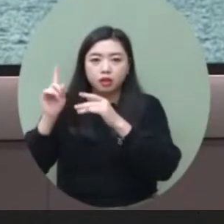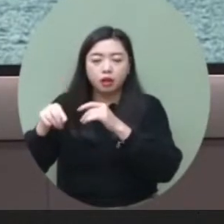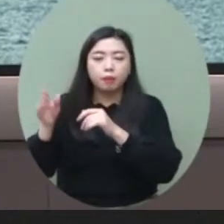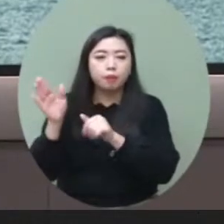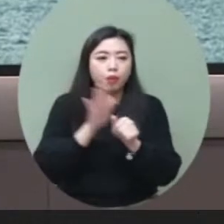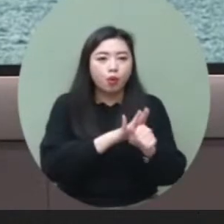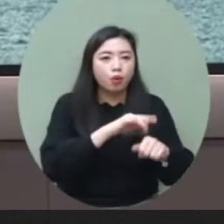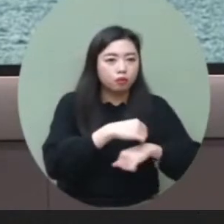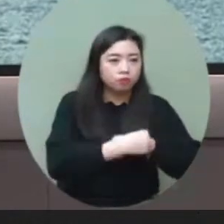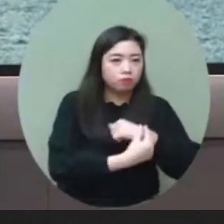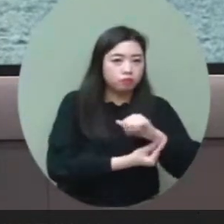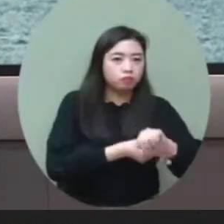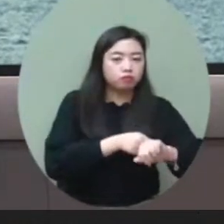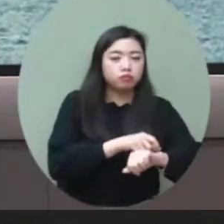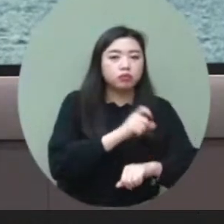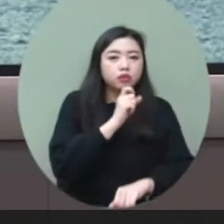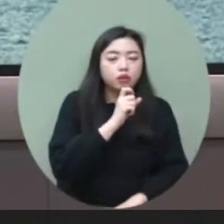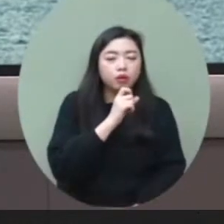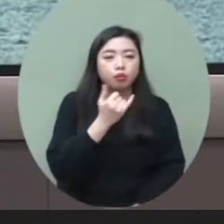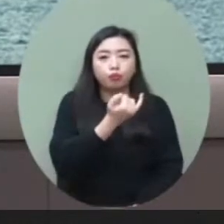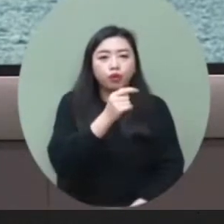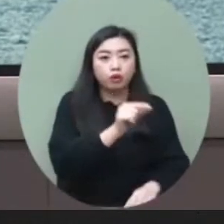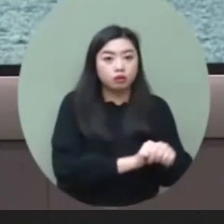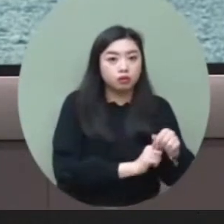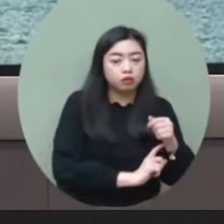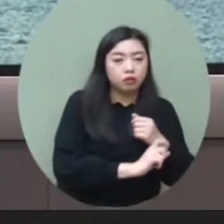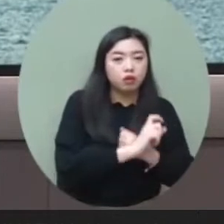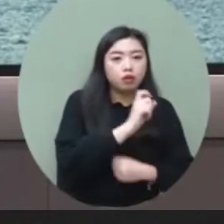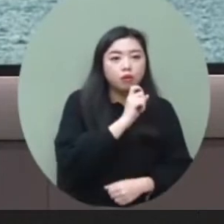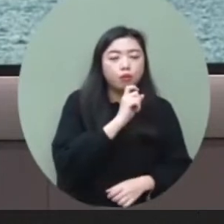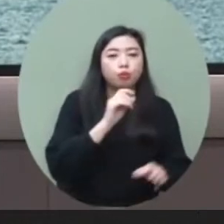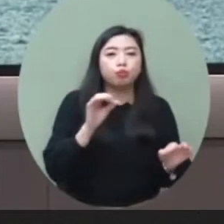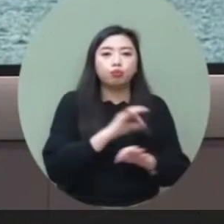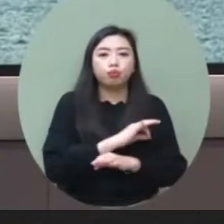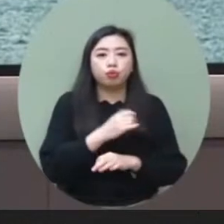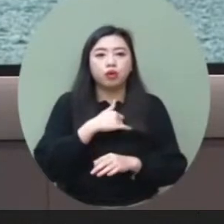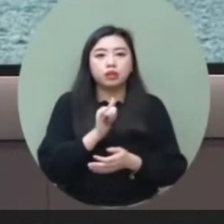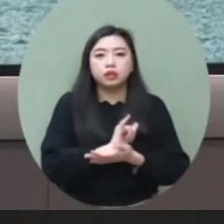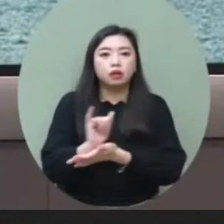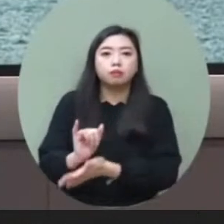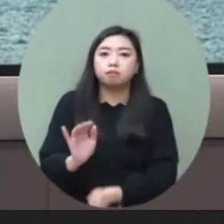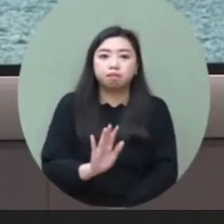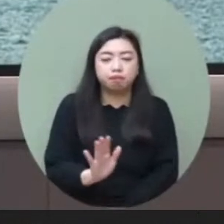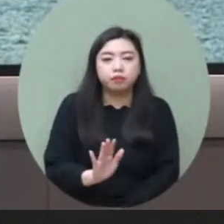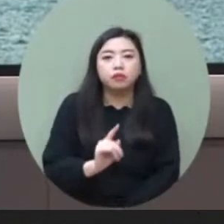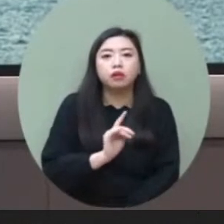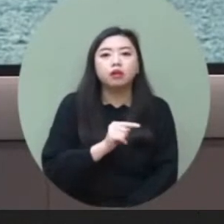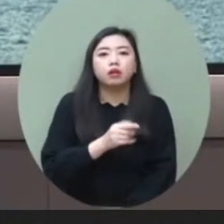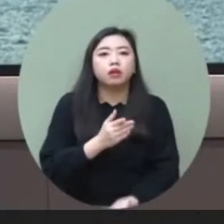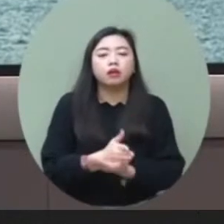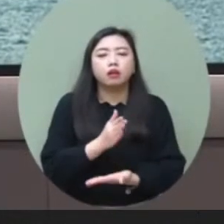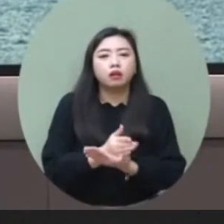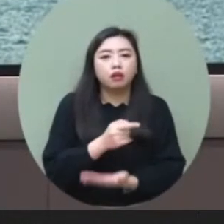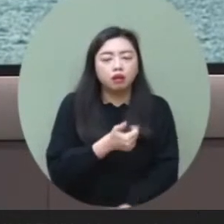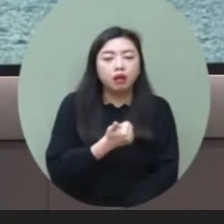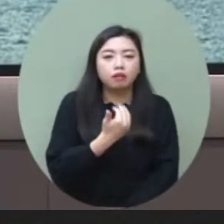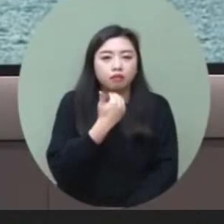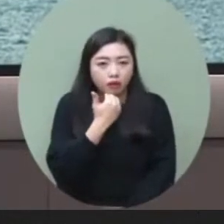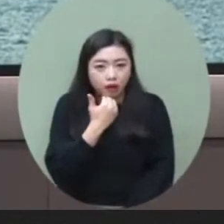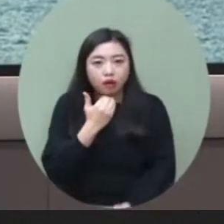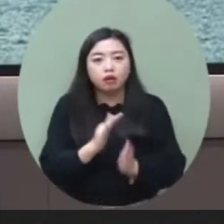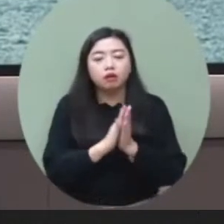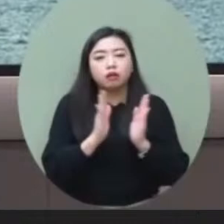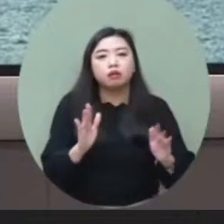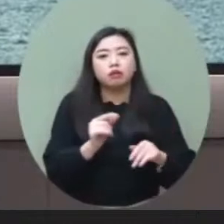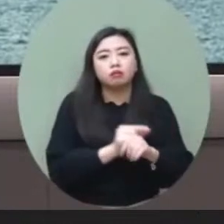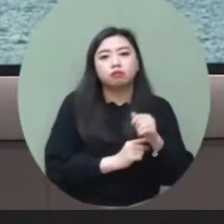tested preliminary positive in the community would be given an electronic wristband, and some of them thought that they would